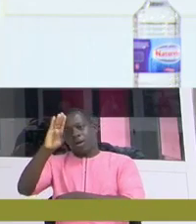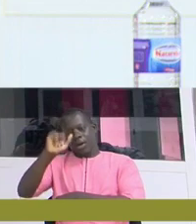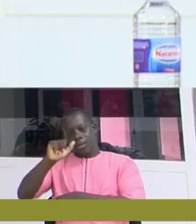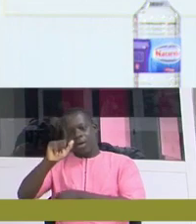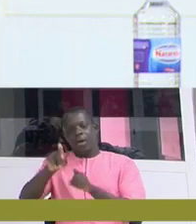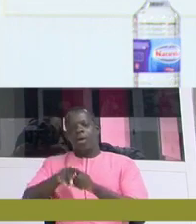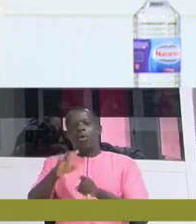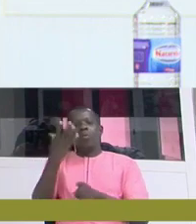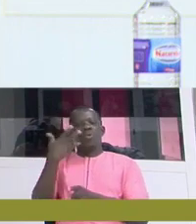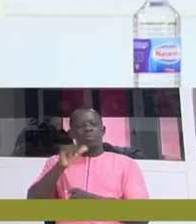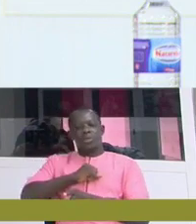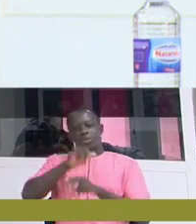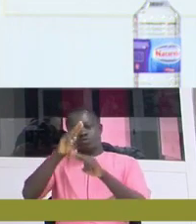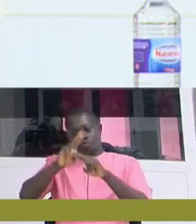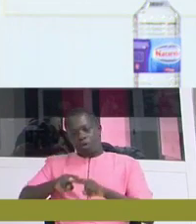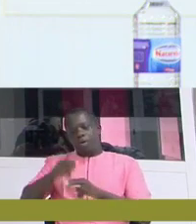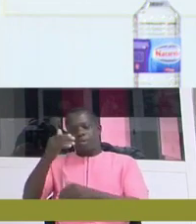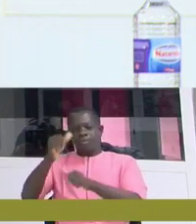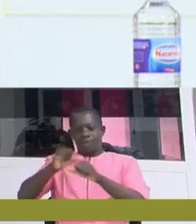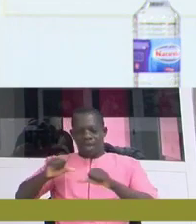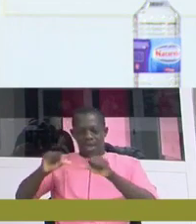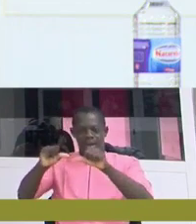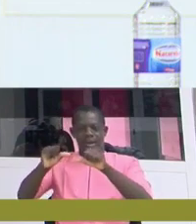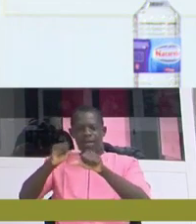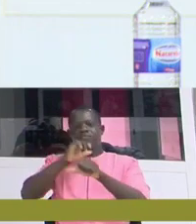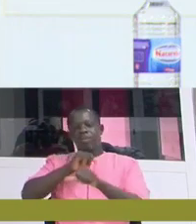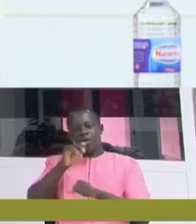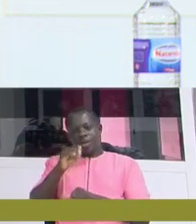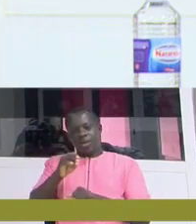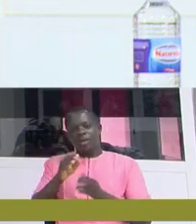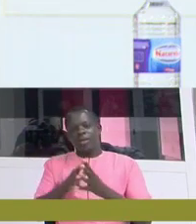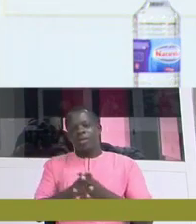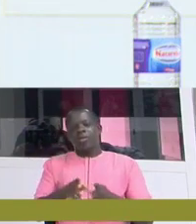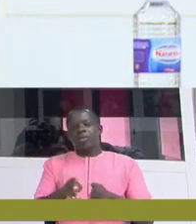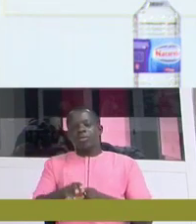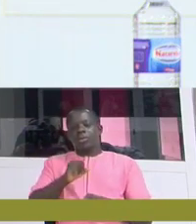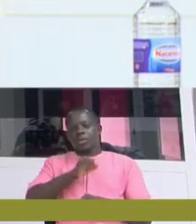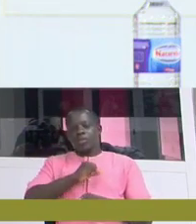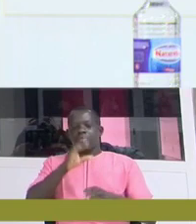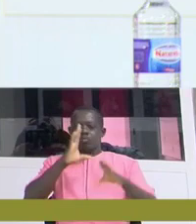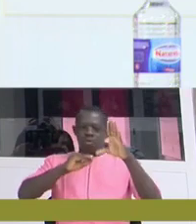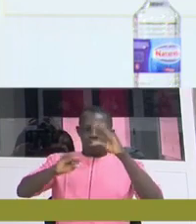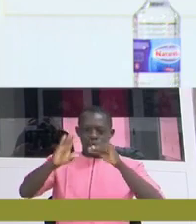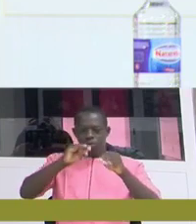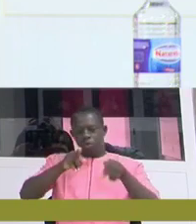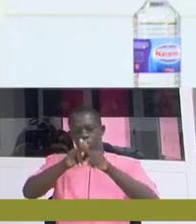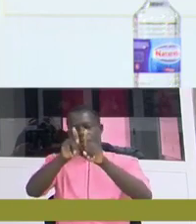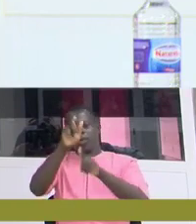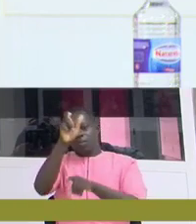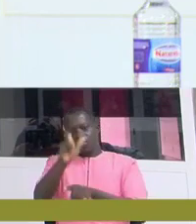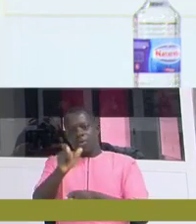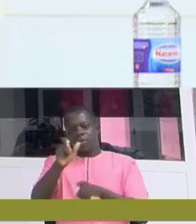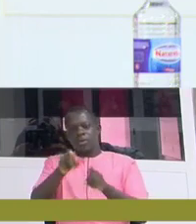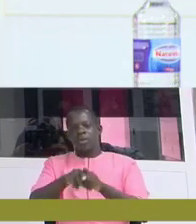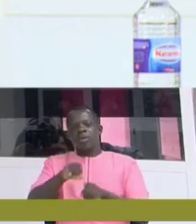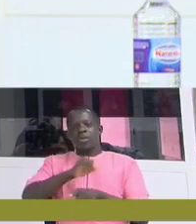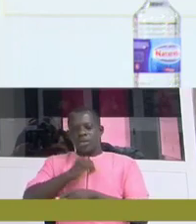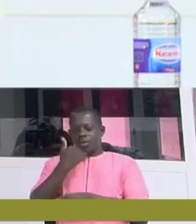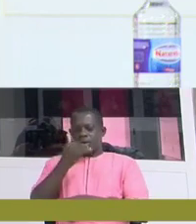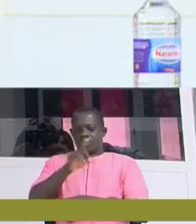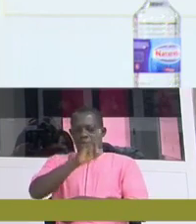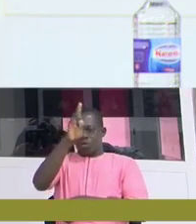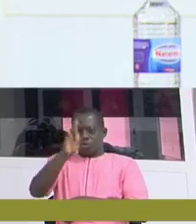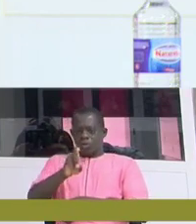bala. When I sat by him, Nuobe Kachala, and I was chatting with that guy, he